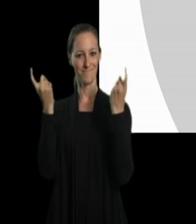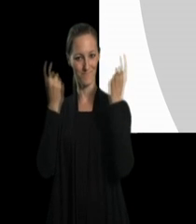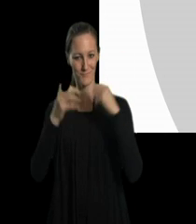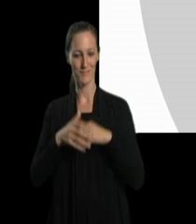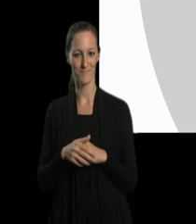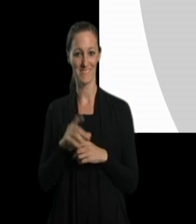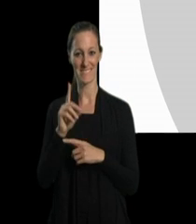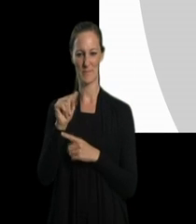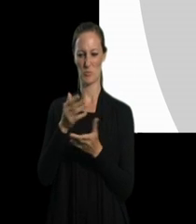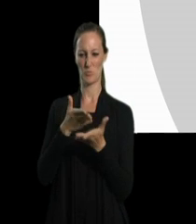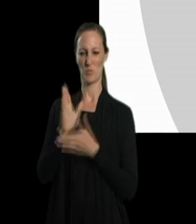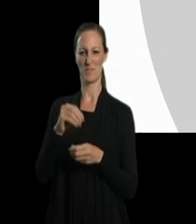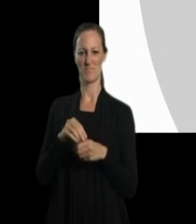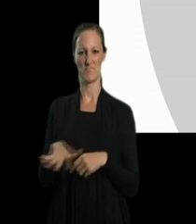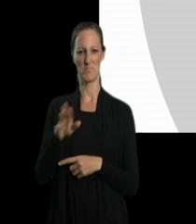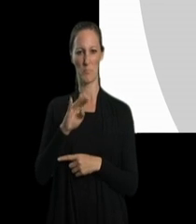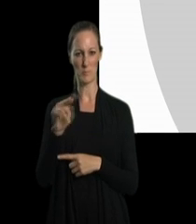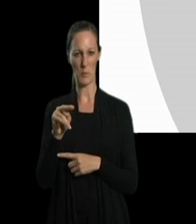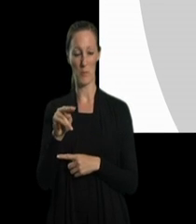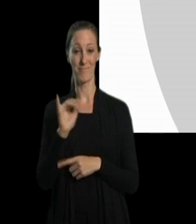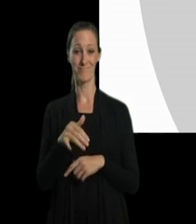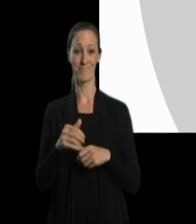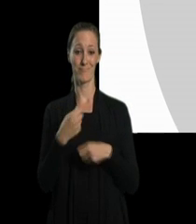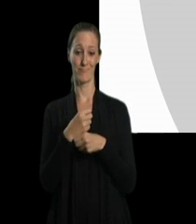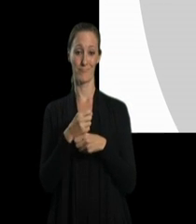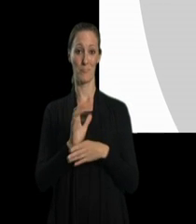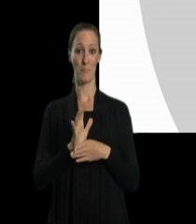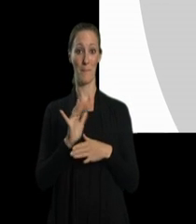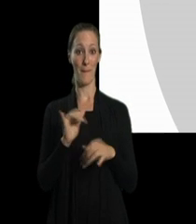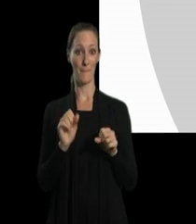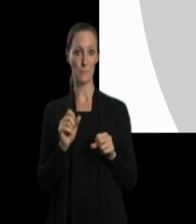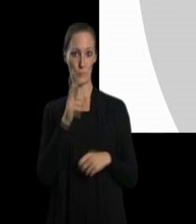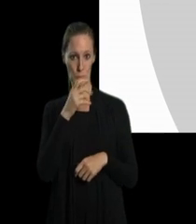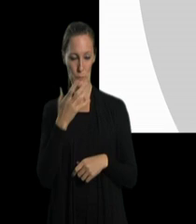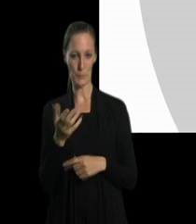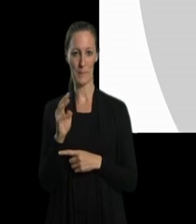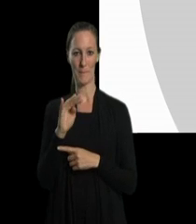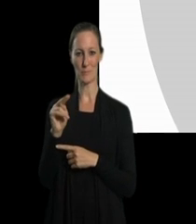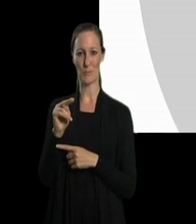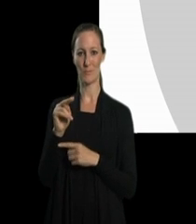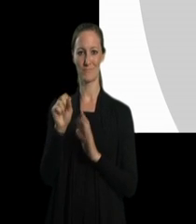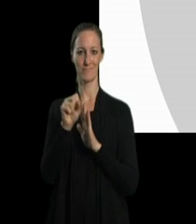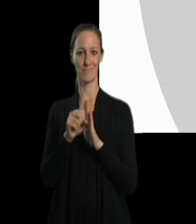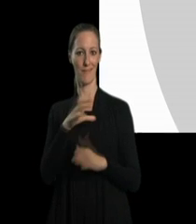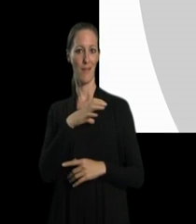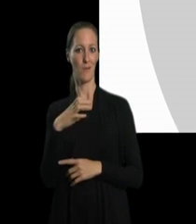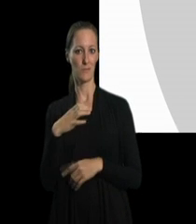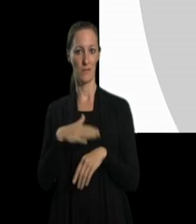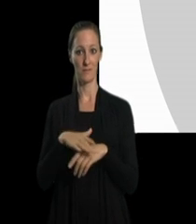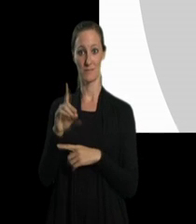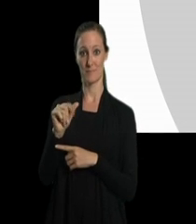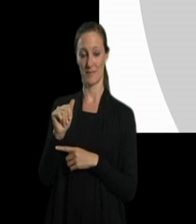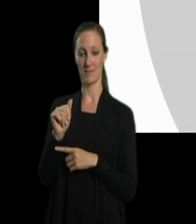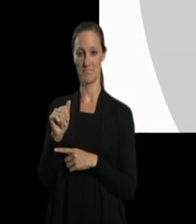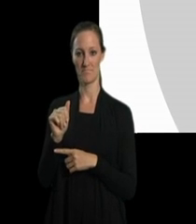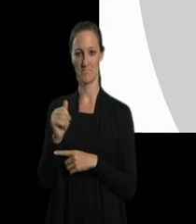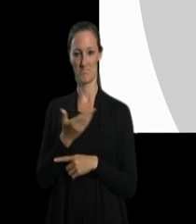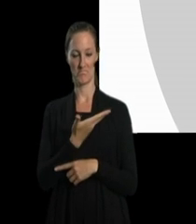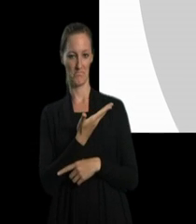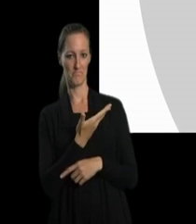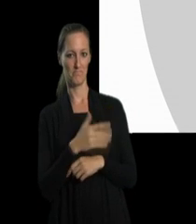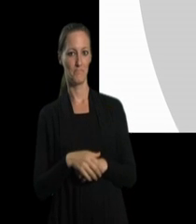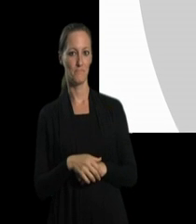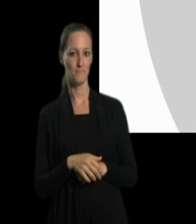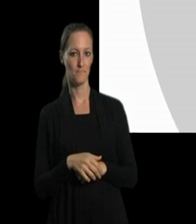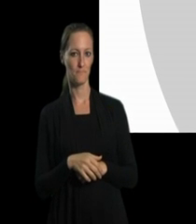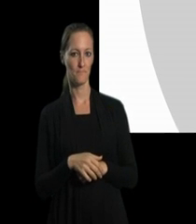at 25, Disability Rights in Minnesota, is a Minnesota Partnership co-production of the Minnesota State Council on Disability, on